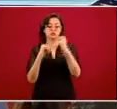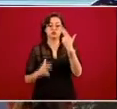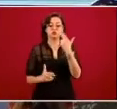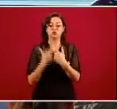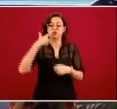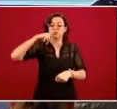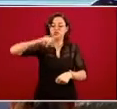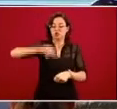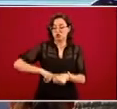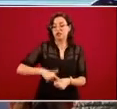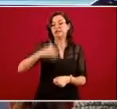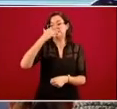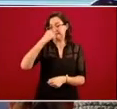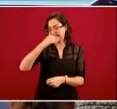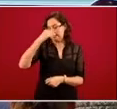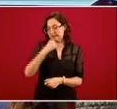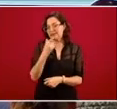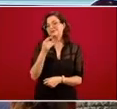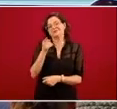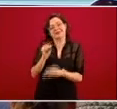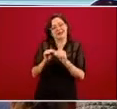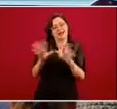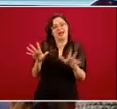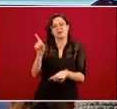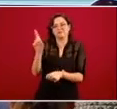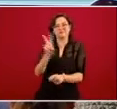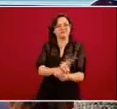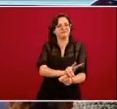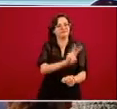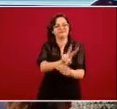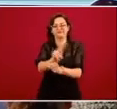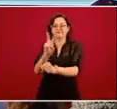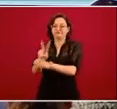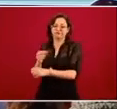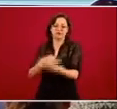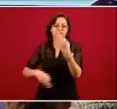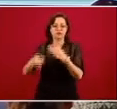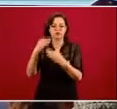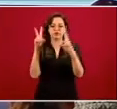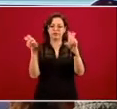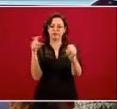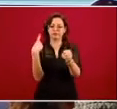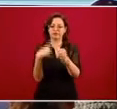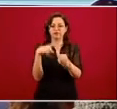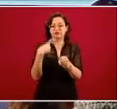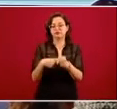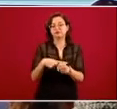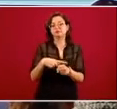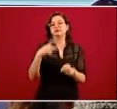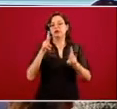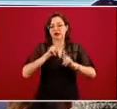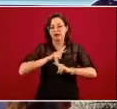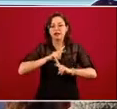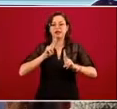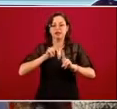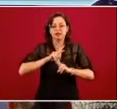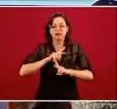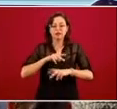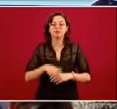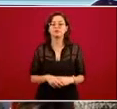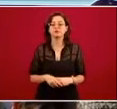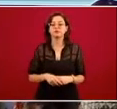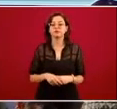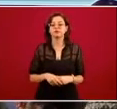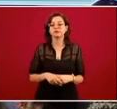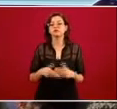National Institute for Respiratory Infectious Diseases is a specialized unit. And the